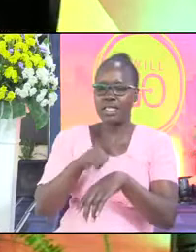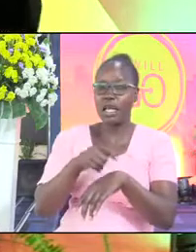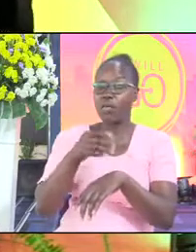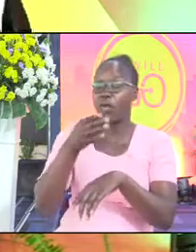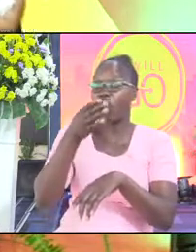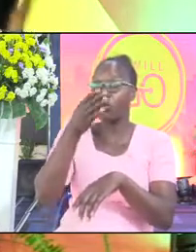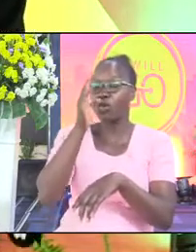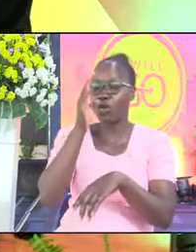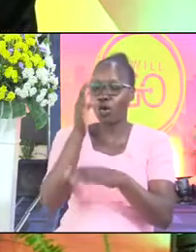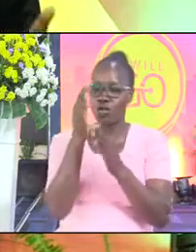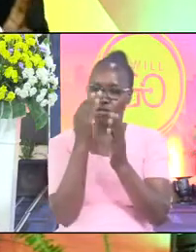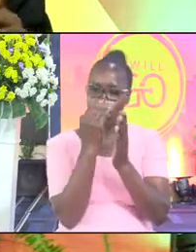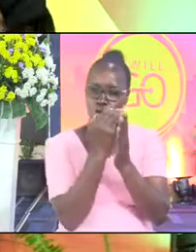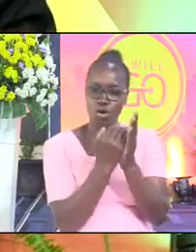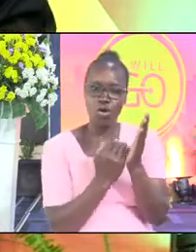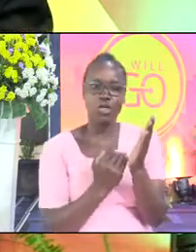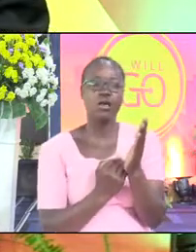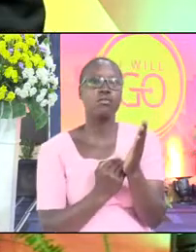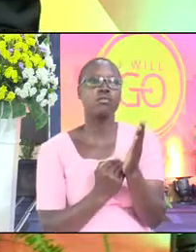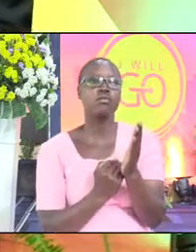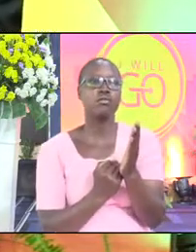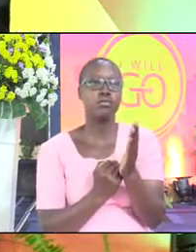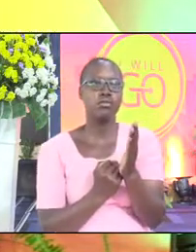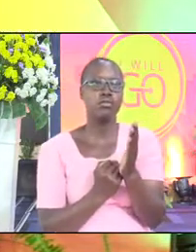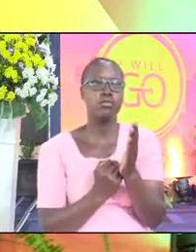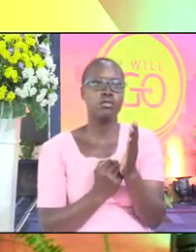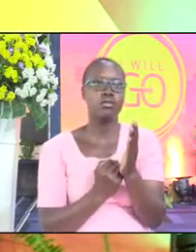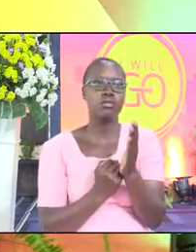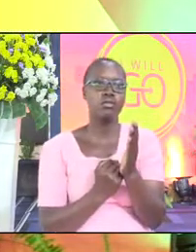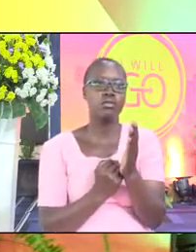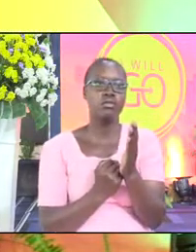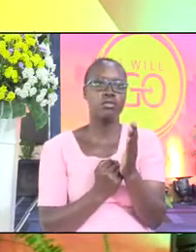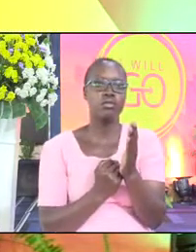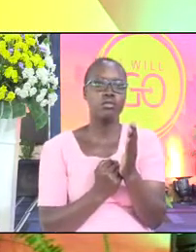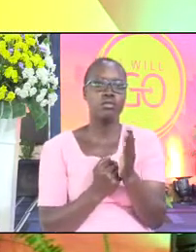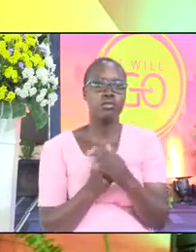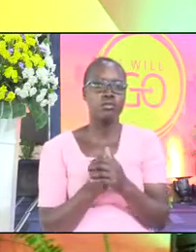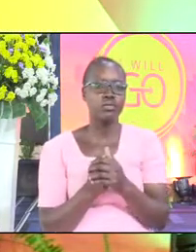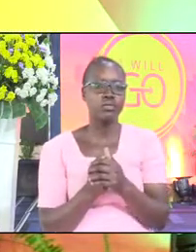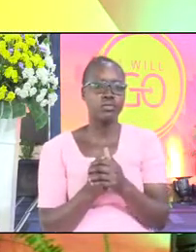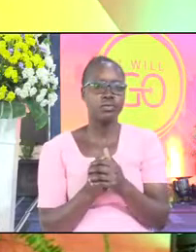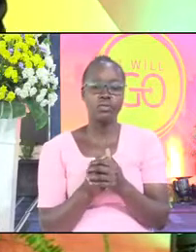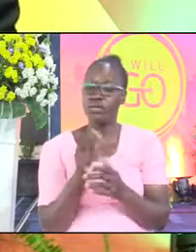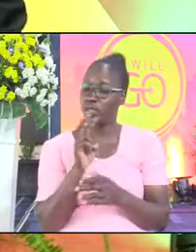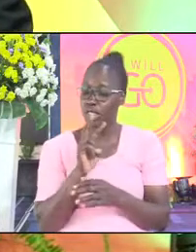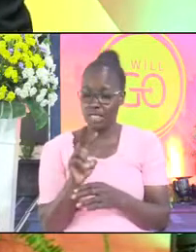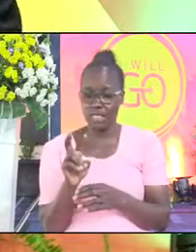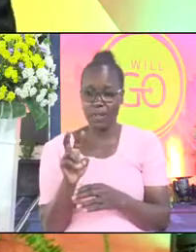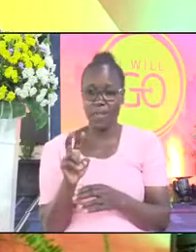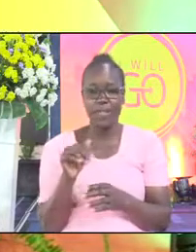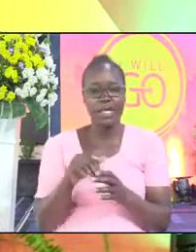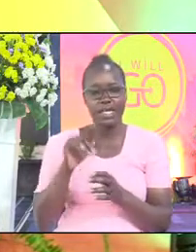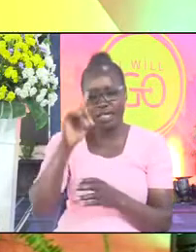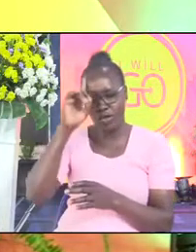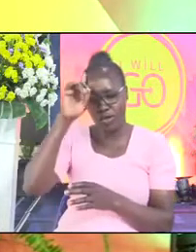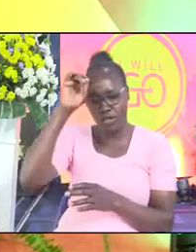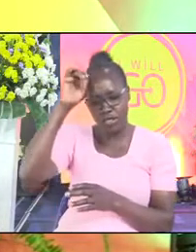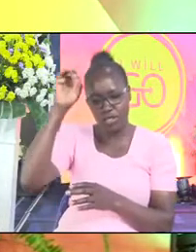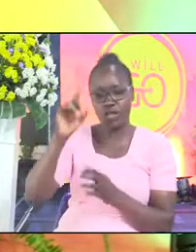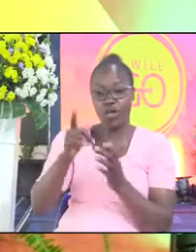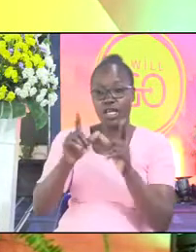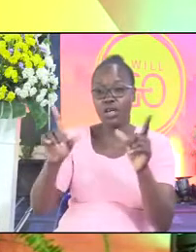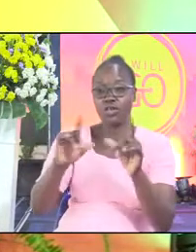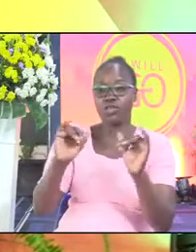God's schedule. Somebody didn't hear me. You see, in the original language of the